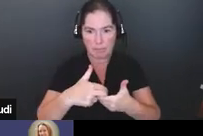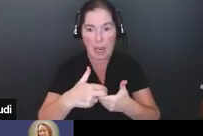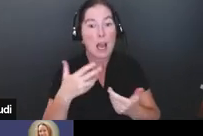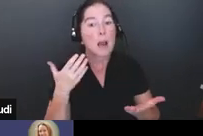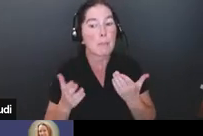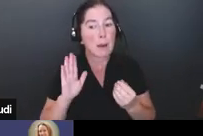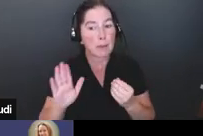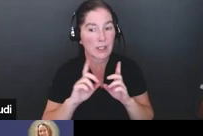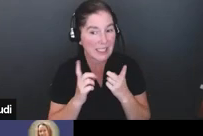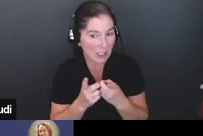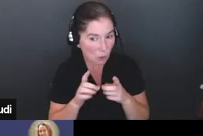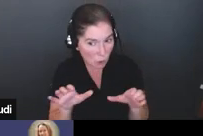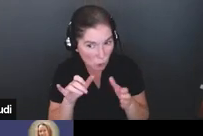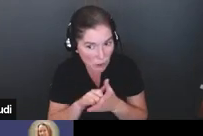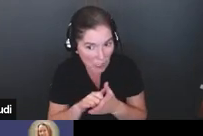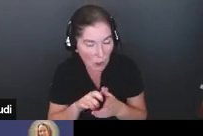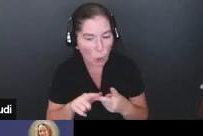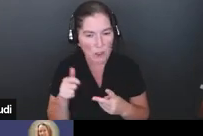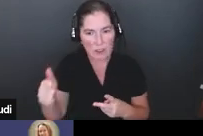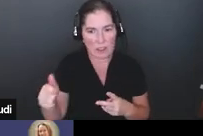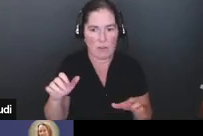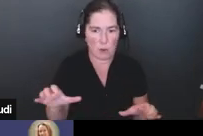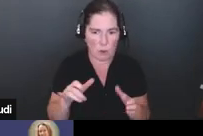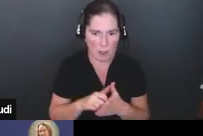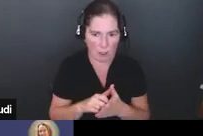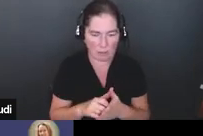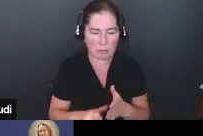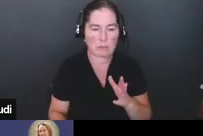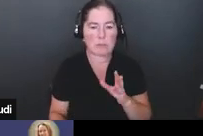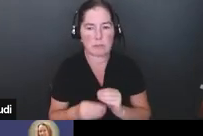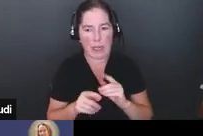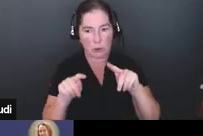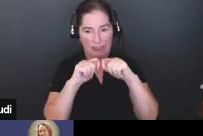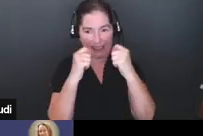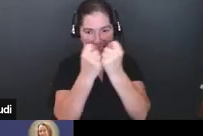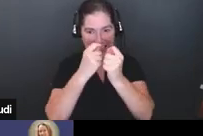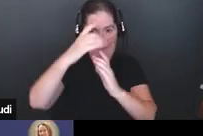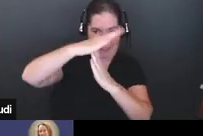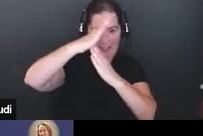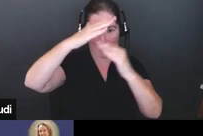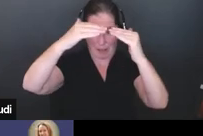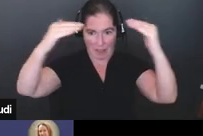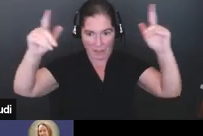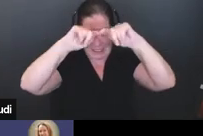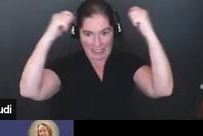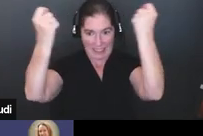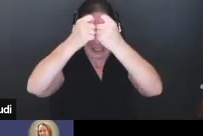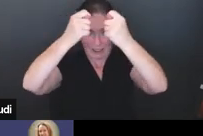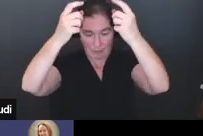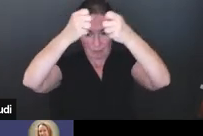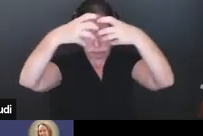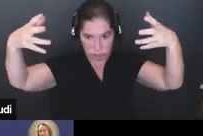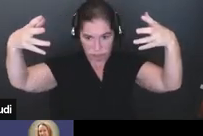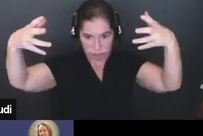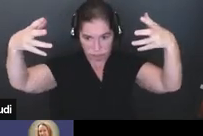district or it might be done by you. Once they're added to the team level, that top level, then I can go